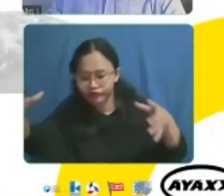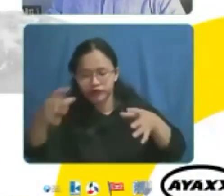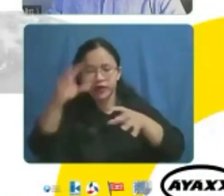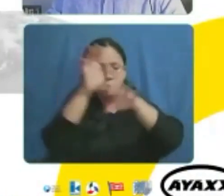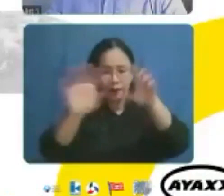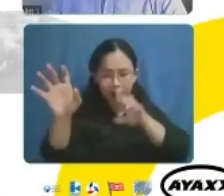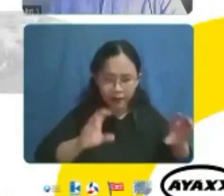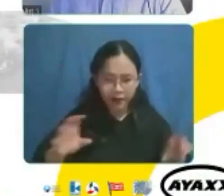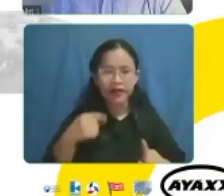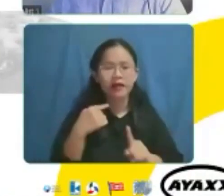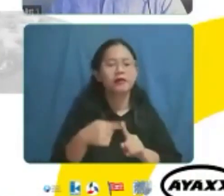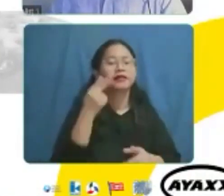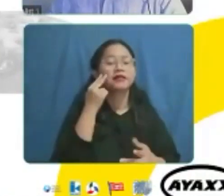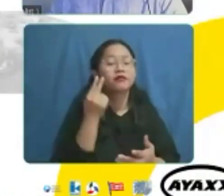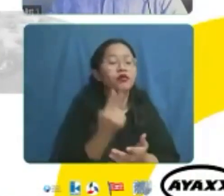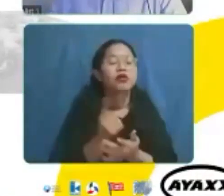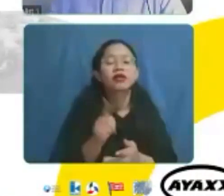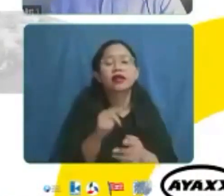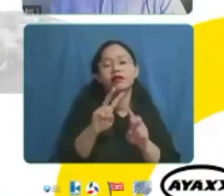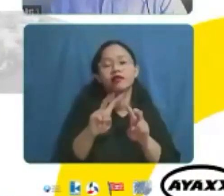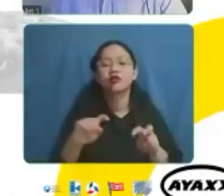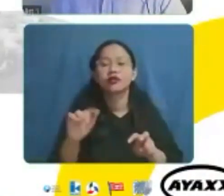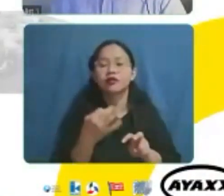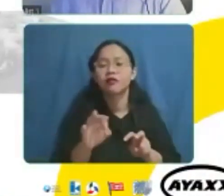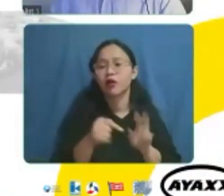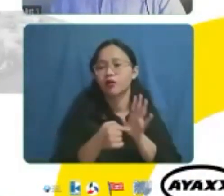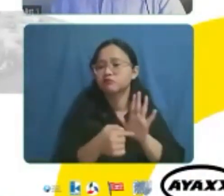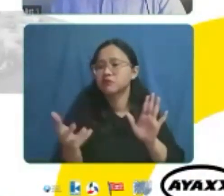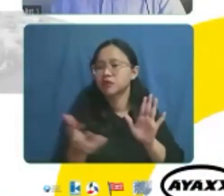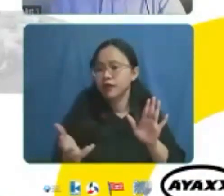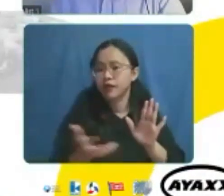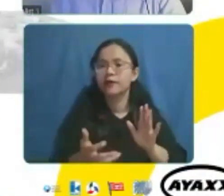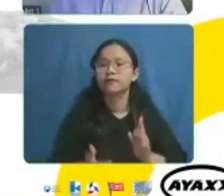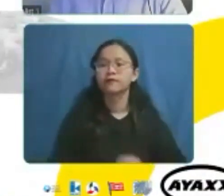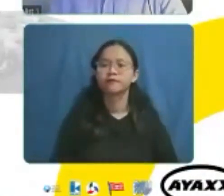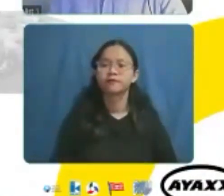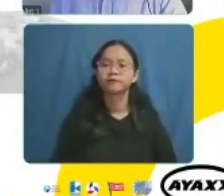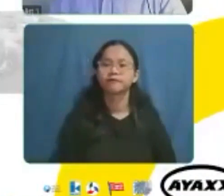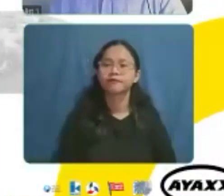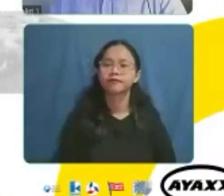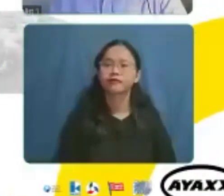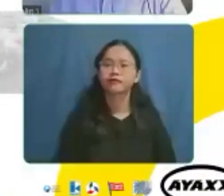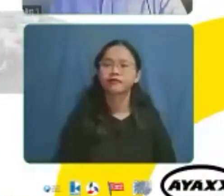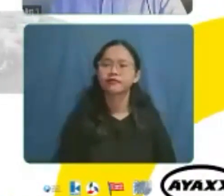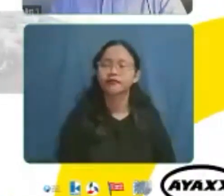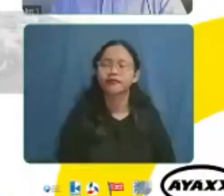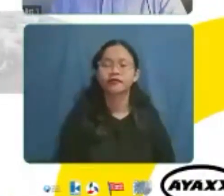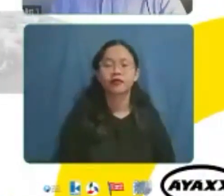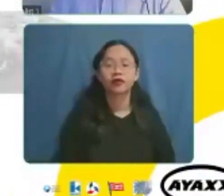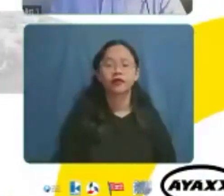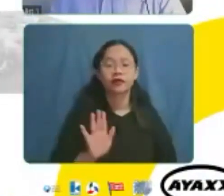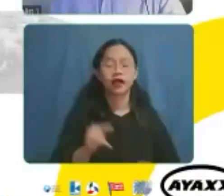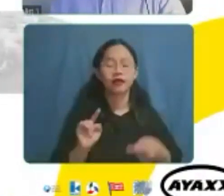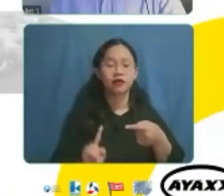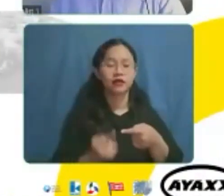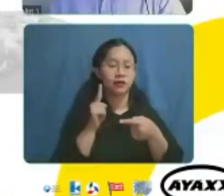Next, please. For the next few slides, I'm going to just talk generally about air pollution. As you know, air pollution is a